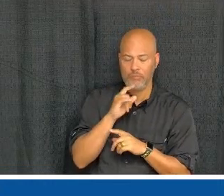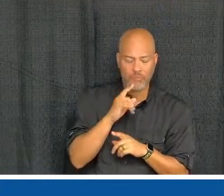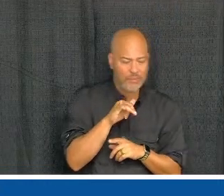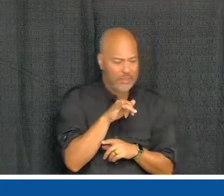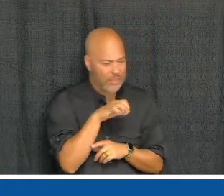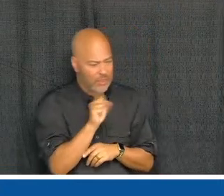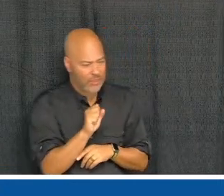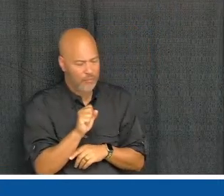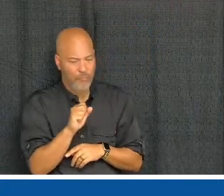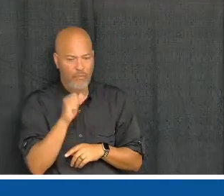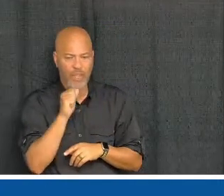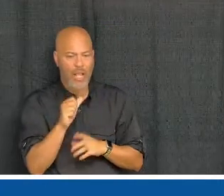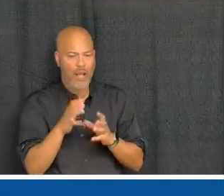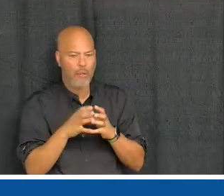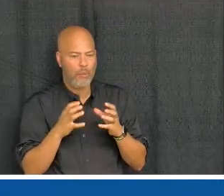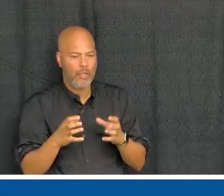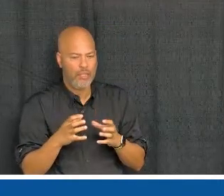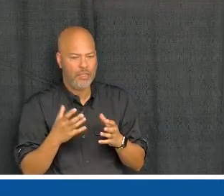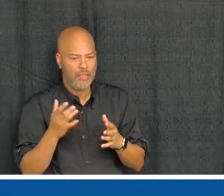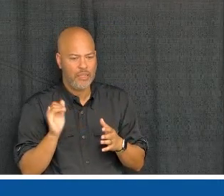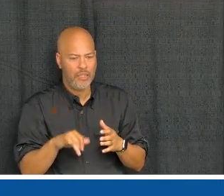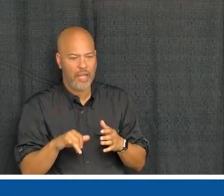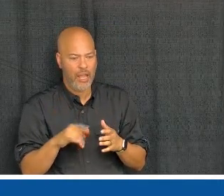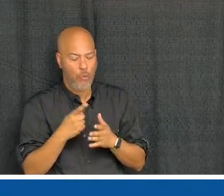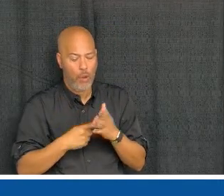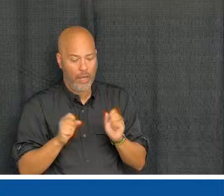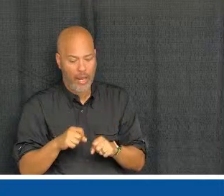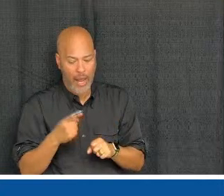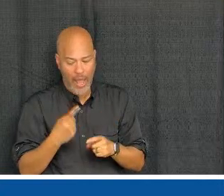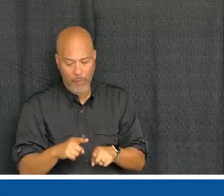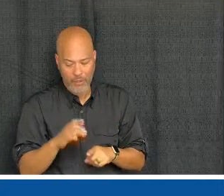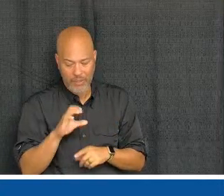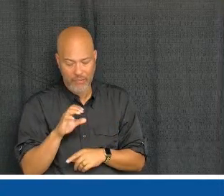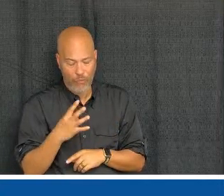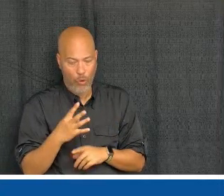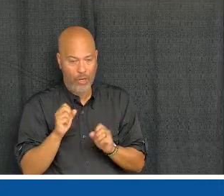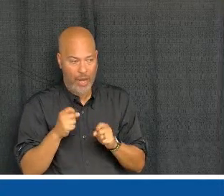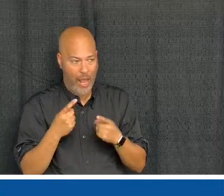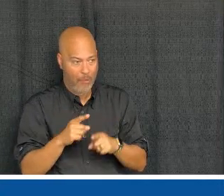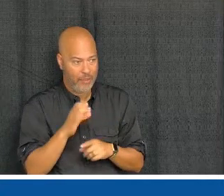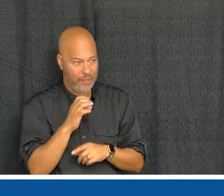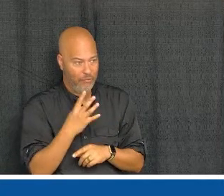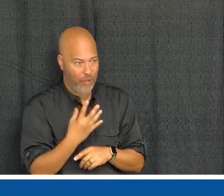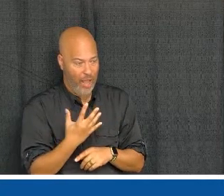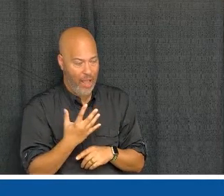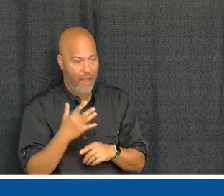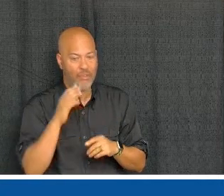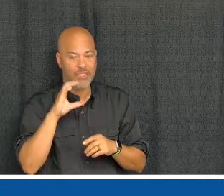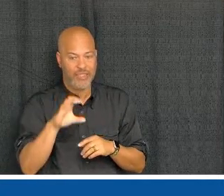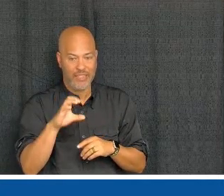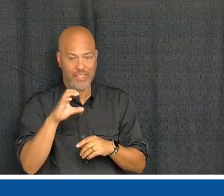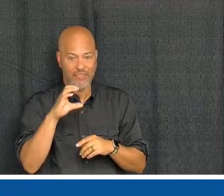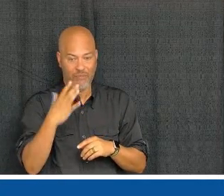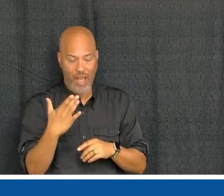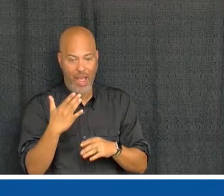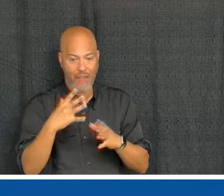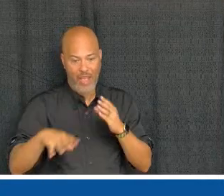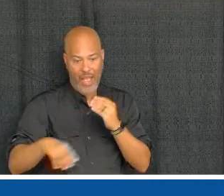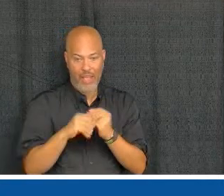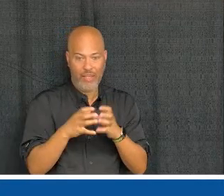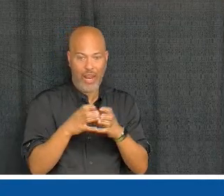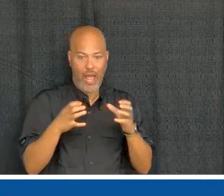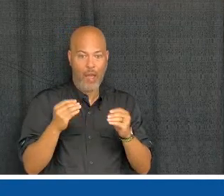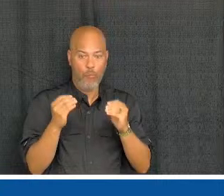so it's not so much that what can happen in C4 can happen in C5. It's that C5 adds a lot more uses that